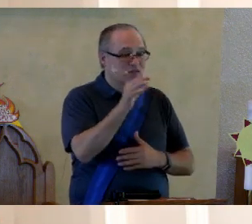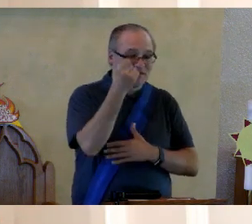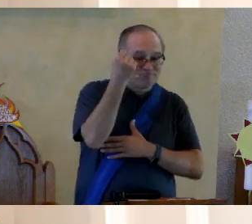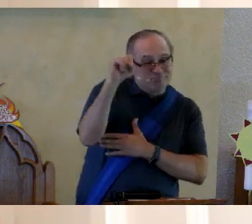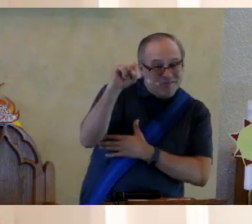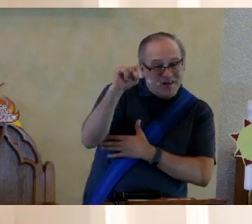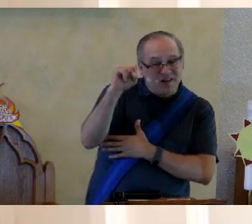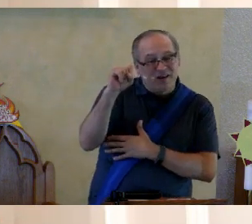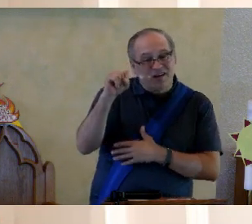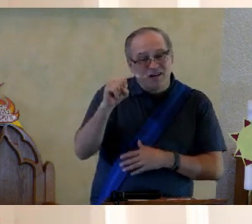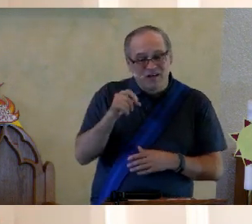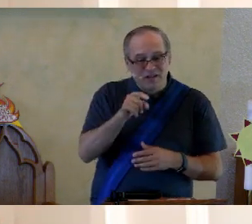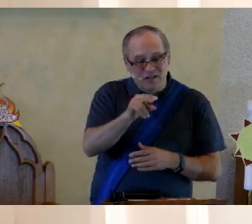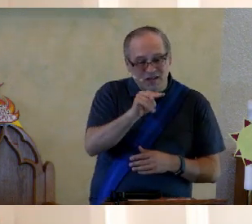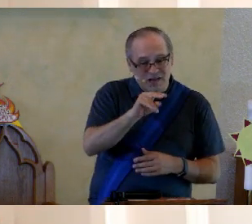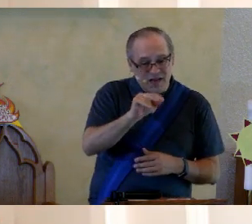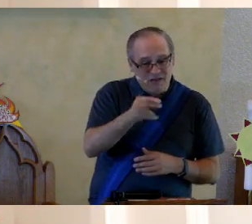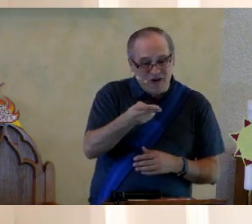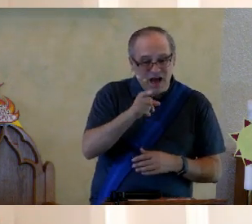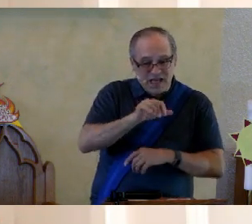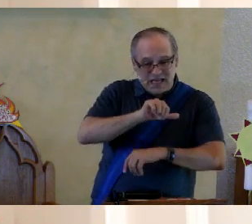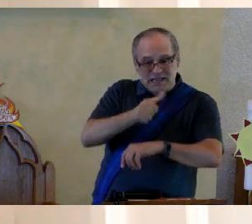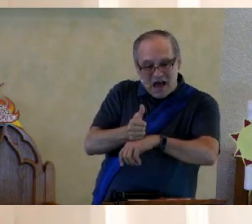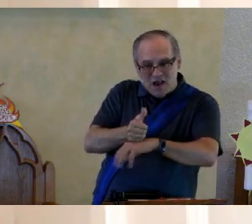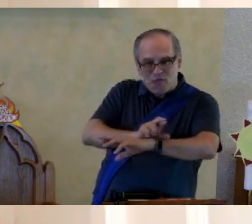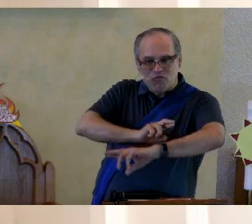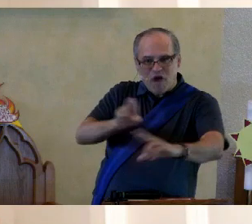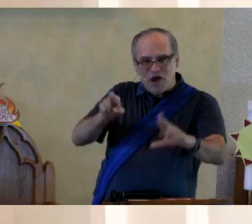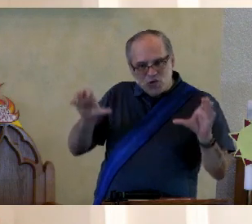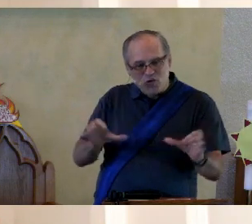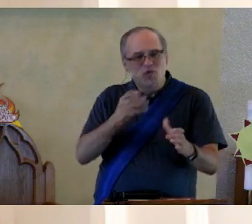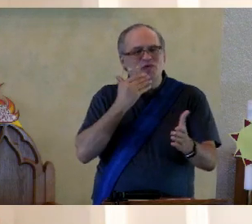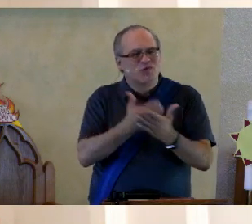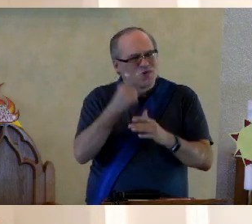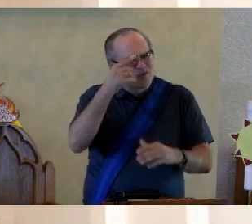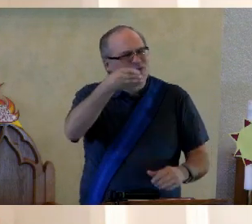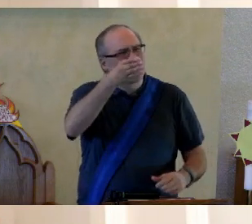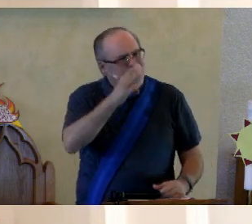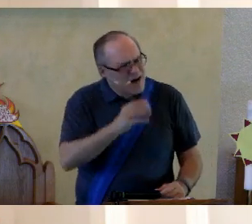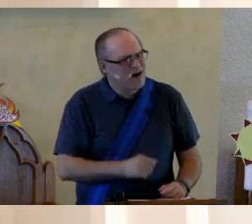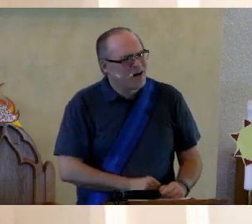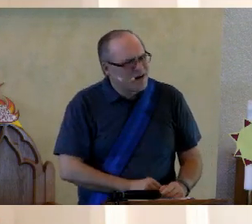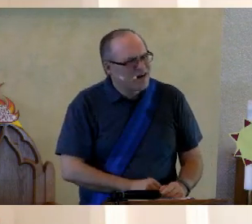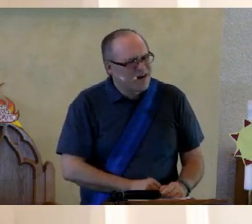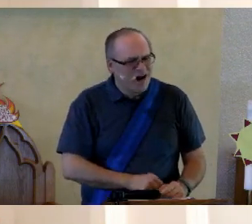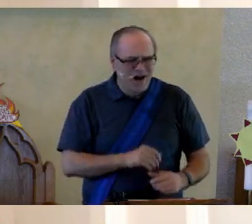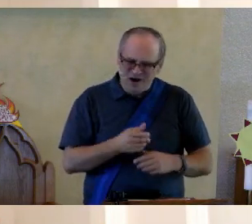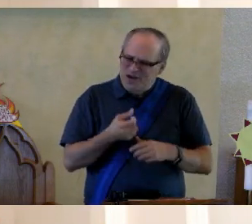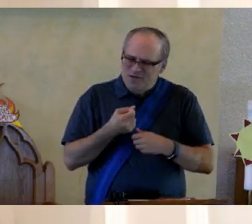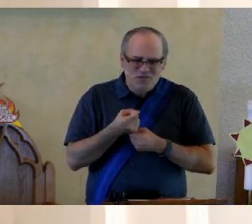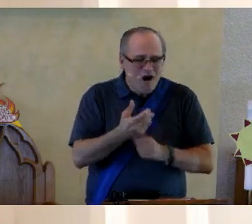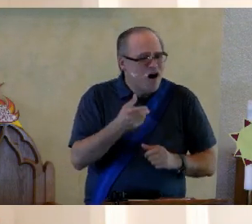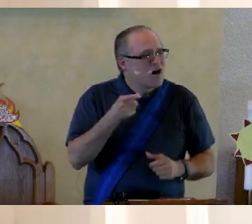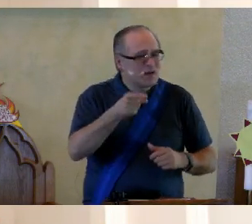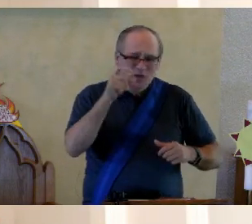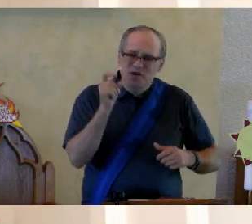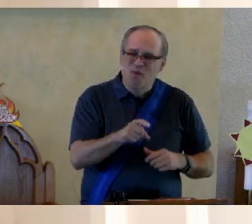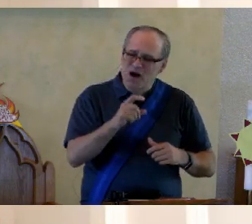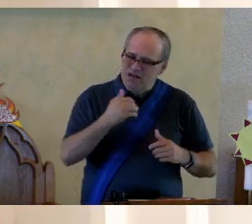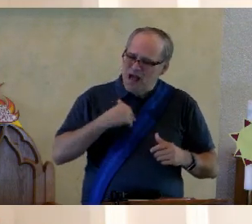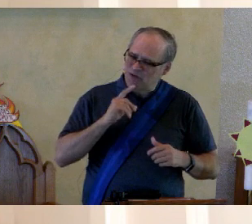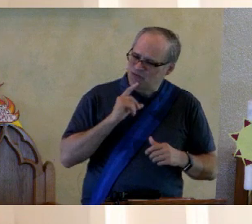positioned Nineveh to do great things for God. It helped them dig deep and discover an authentic praise and worship